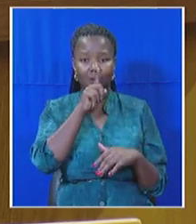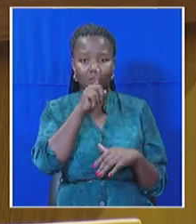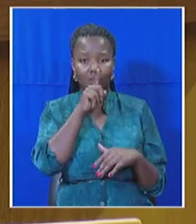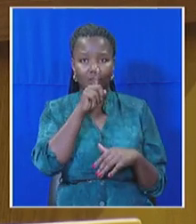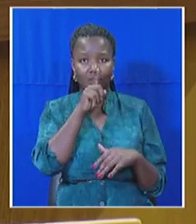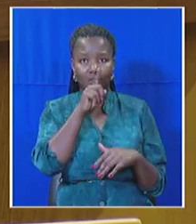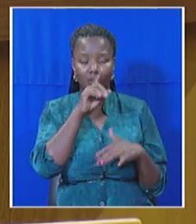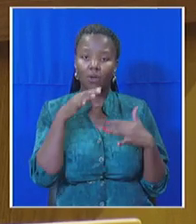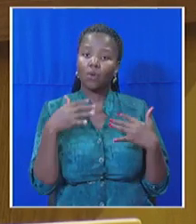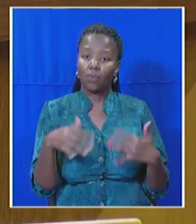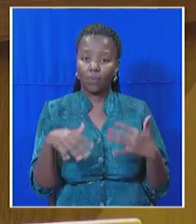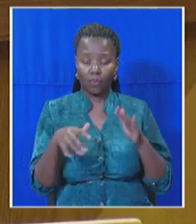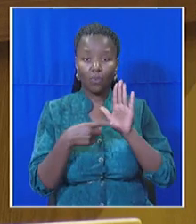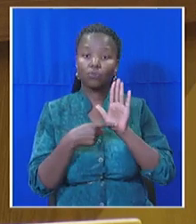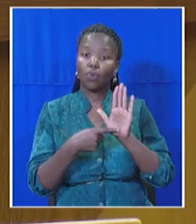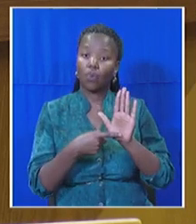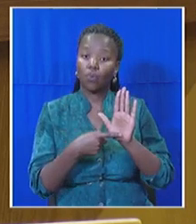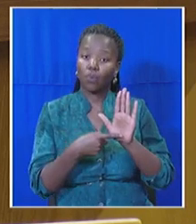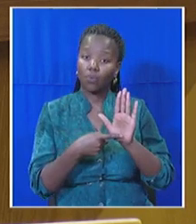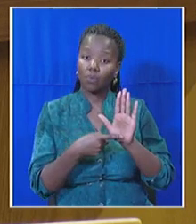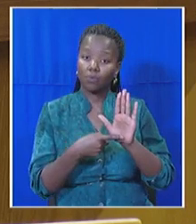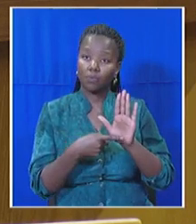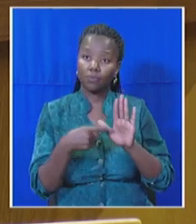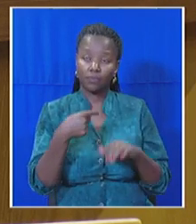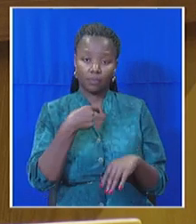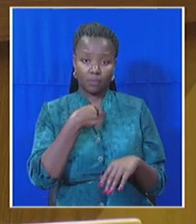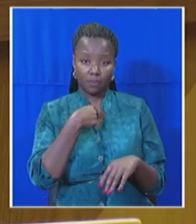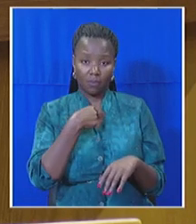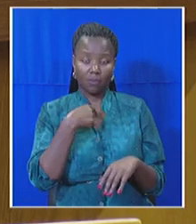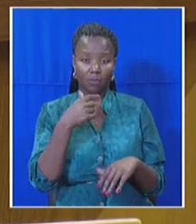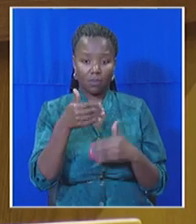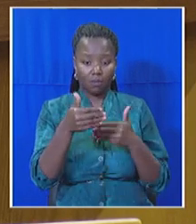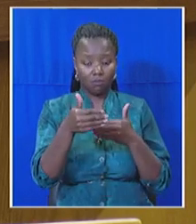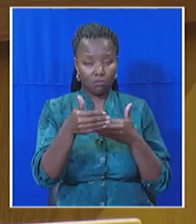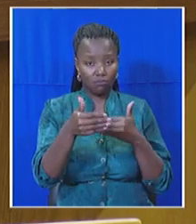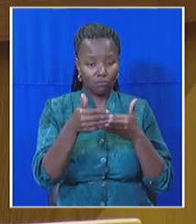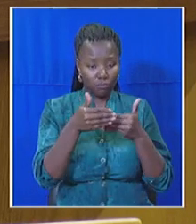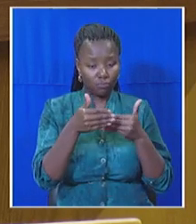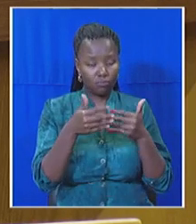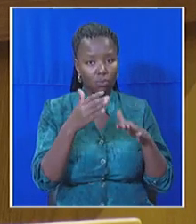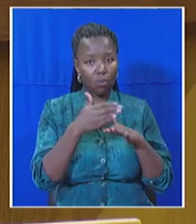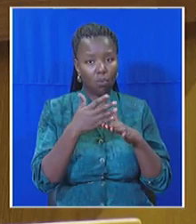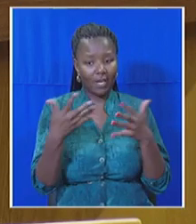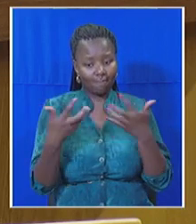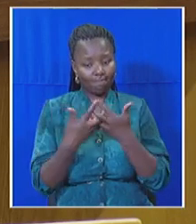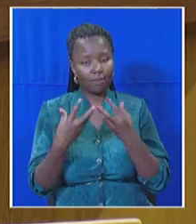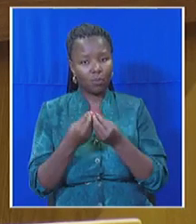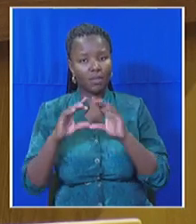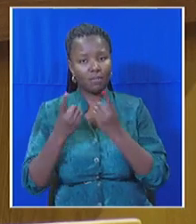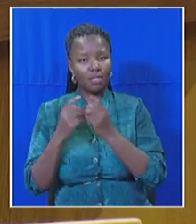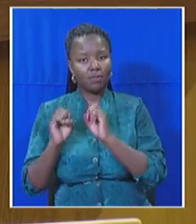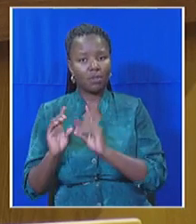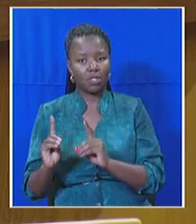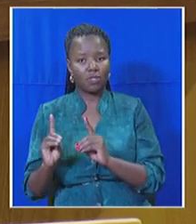an indicator that we are working closely with basic education.